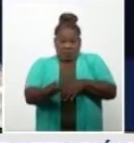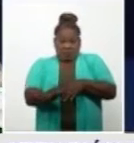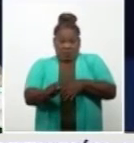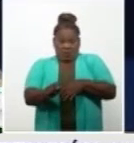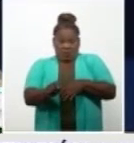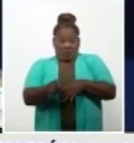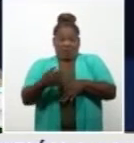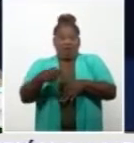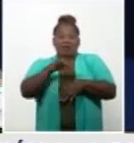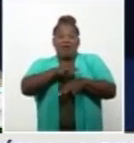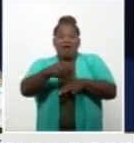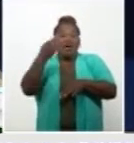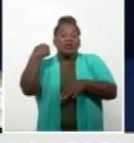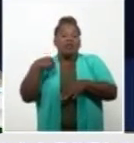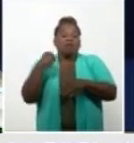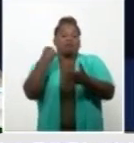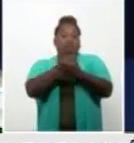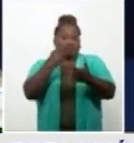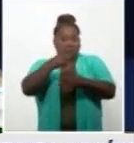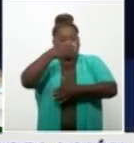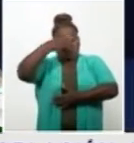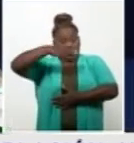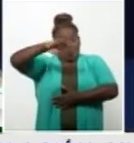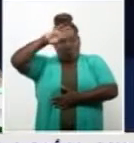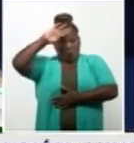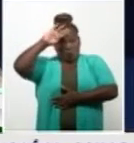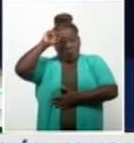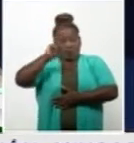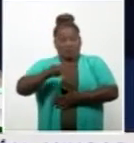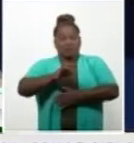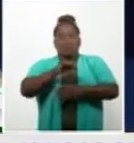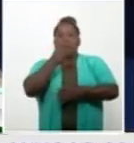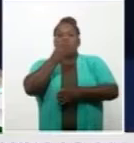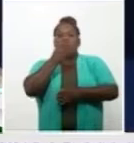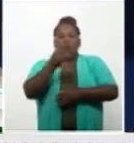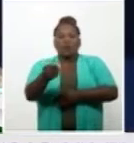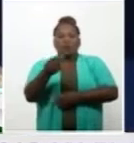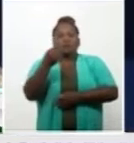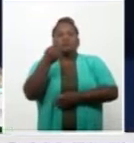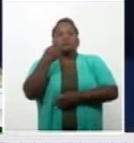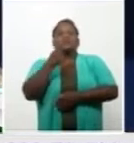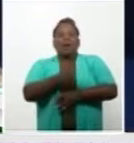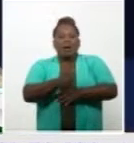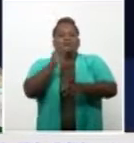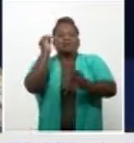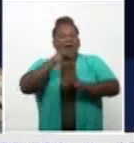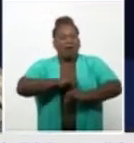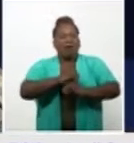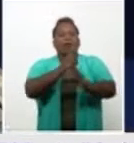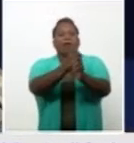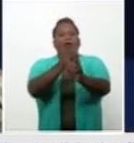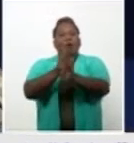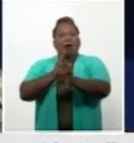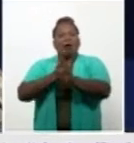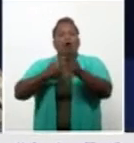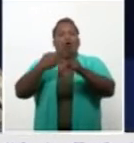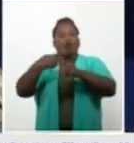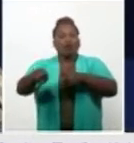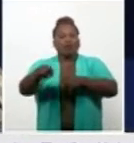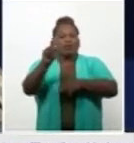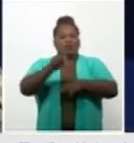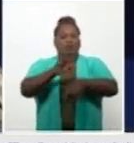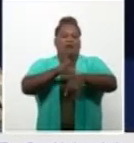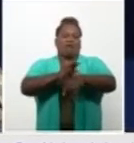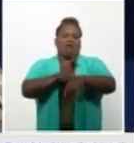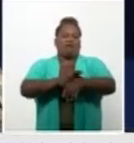89.5% of all people diagnosed in our country, the source of the infection has been a previously